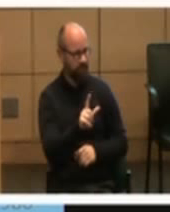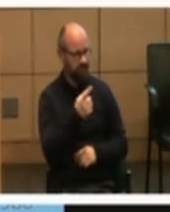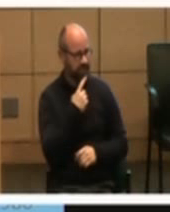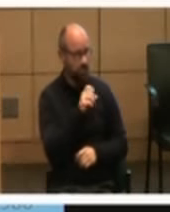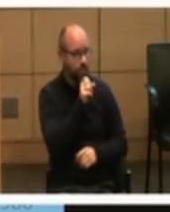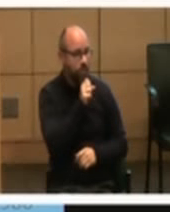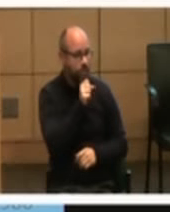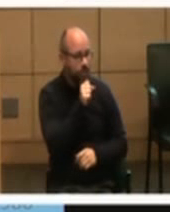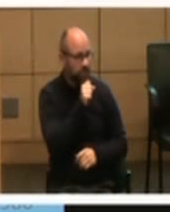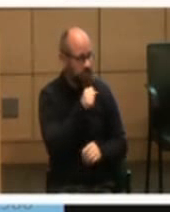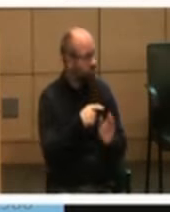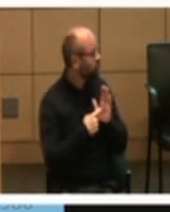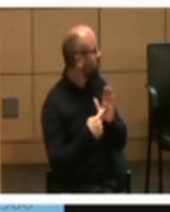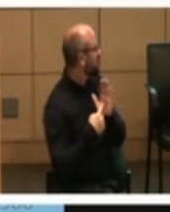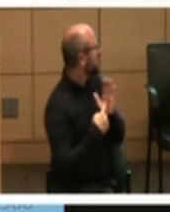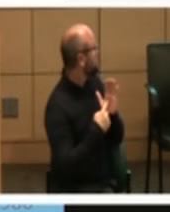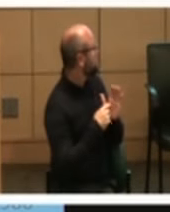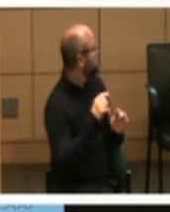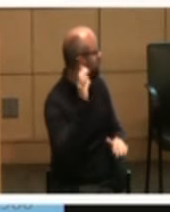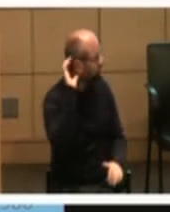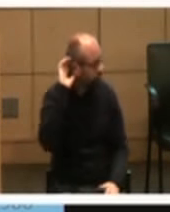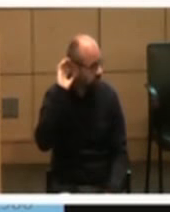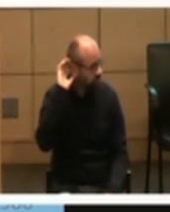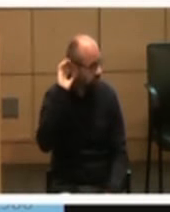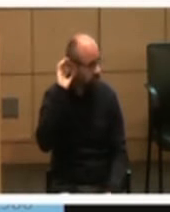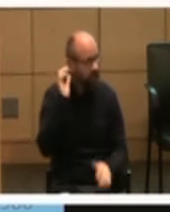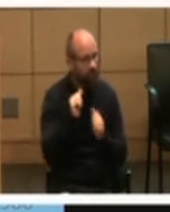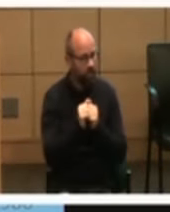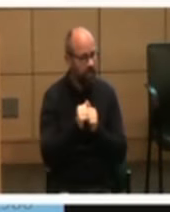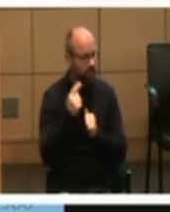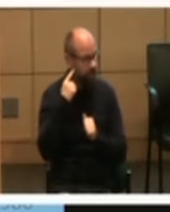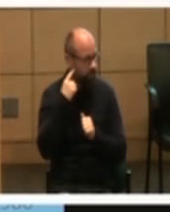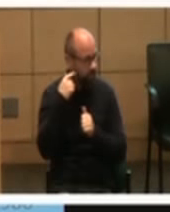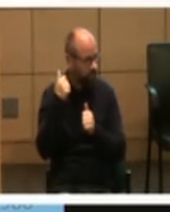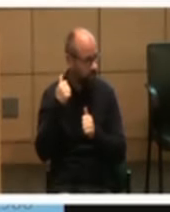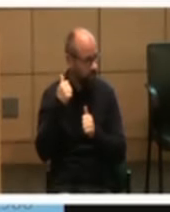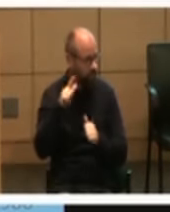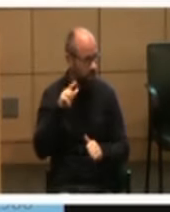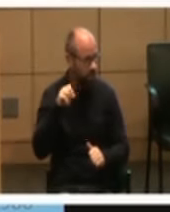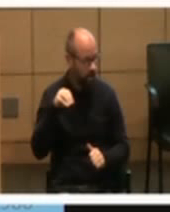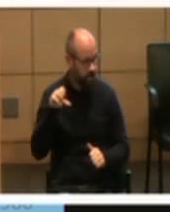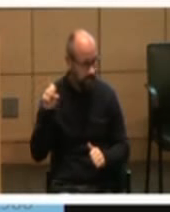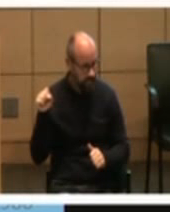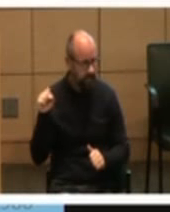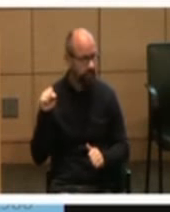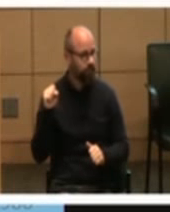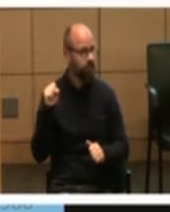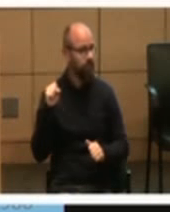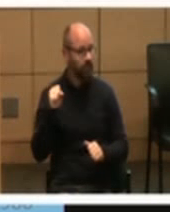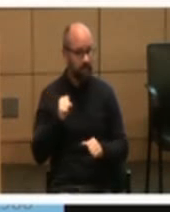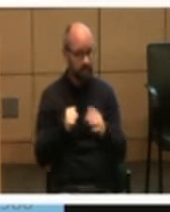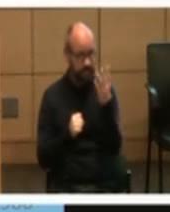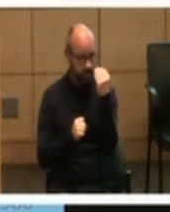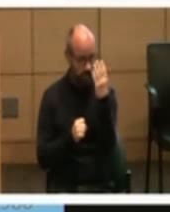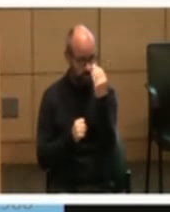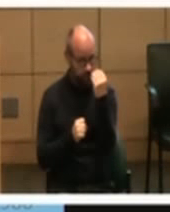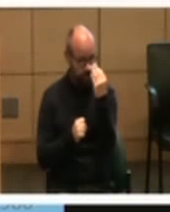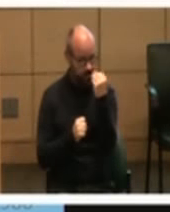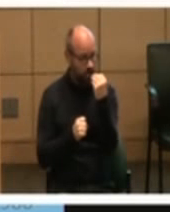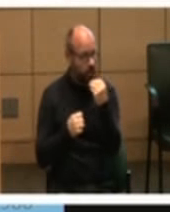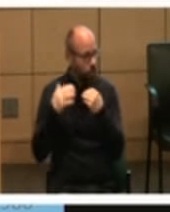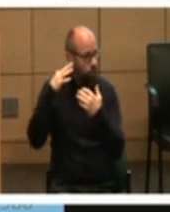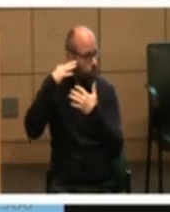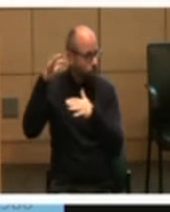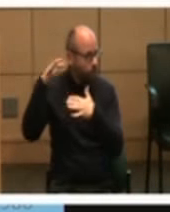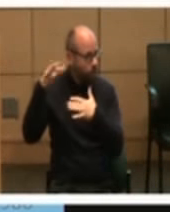hearing loss. So we might have a listener facing the front, speech being presented to the normal hearing ear, noise being presented